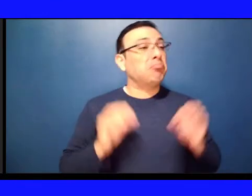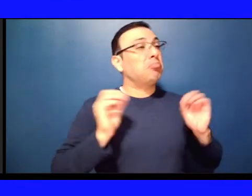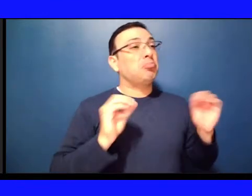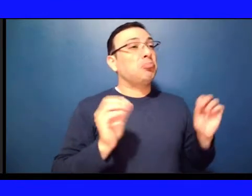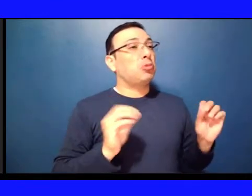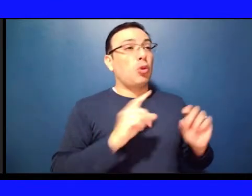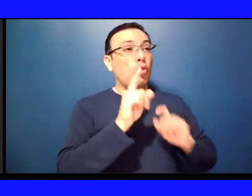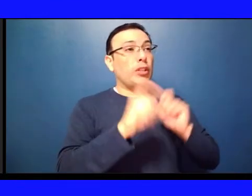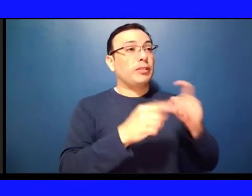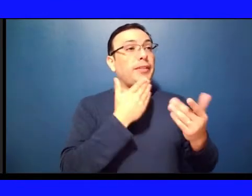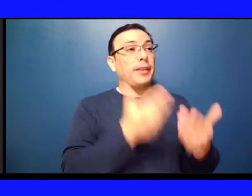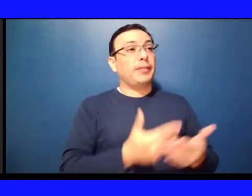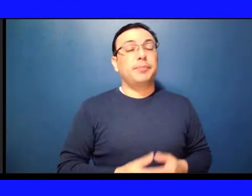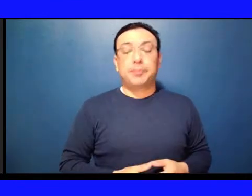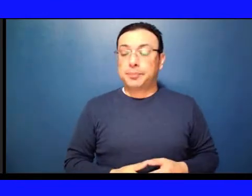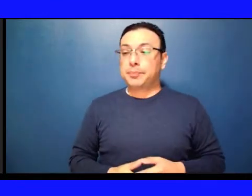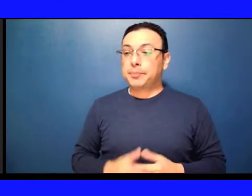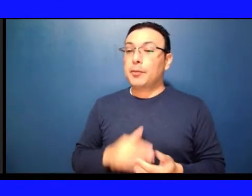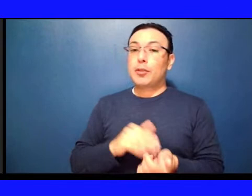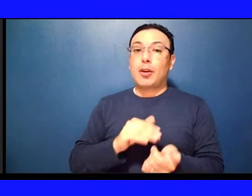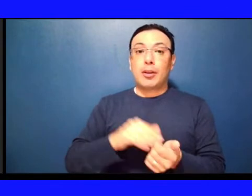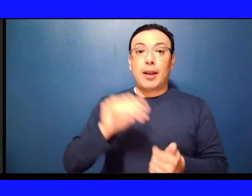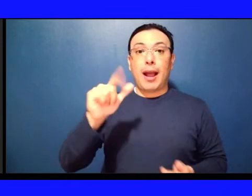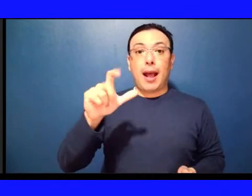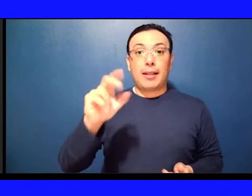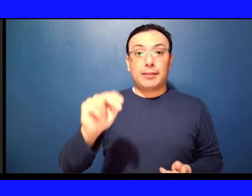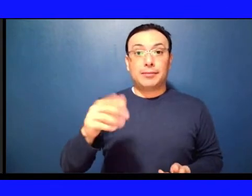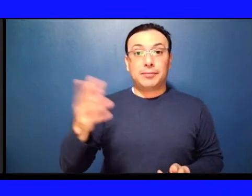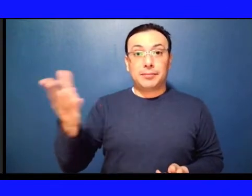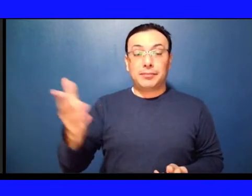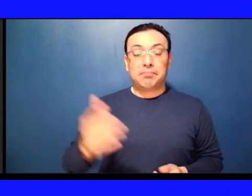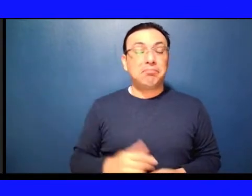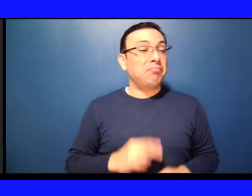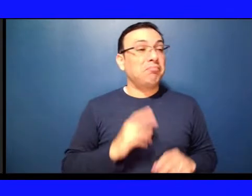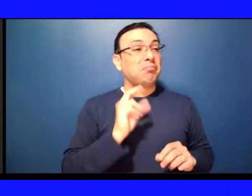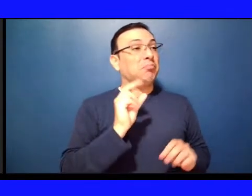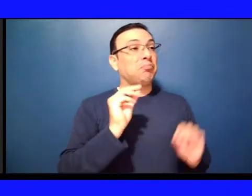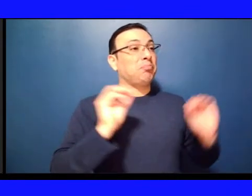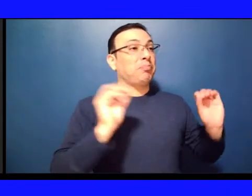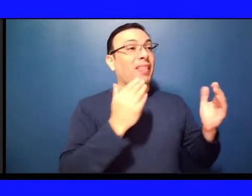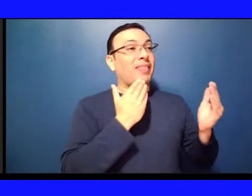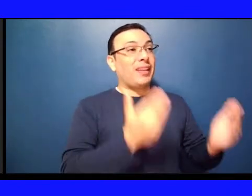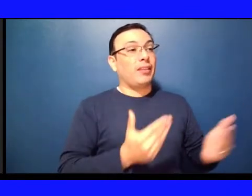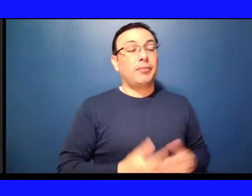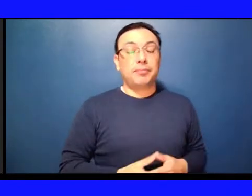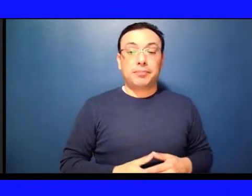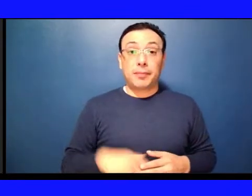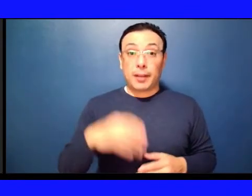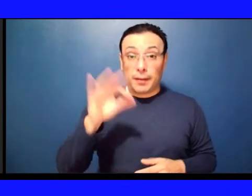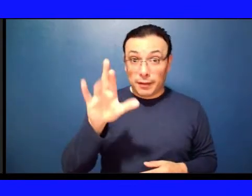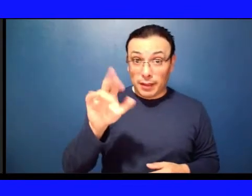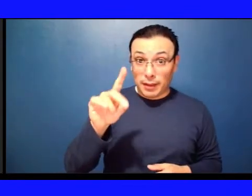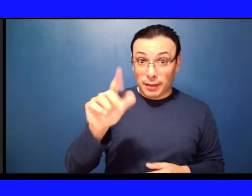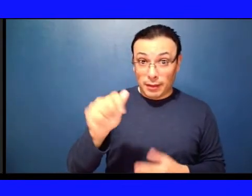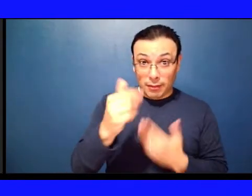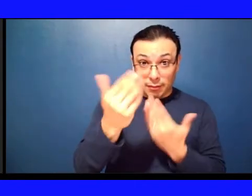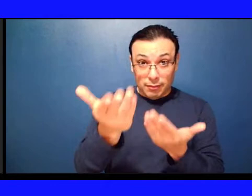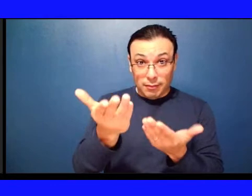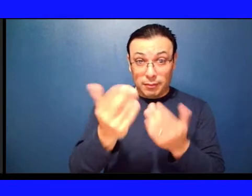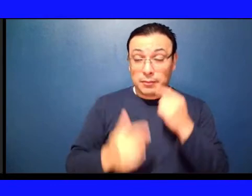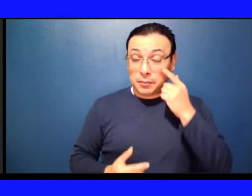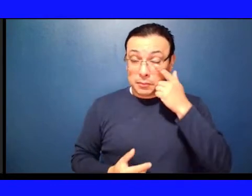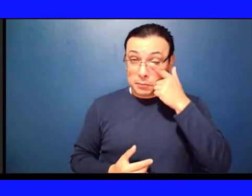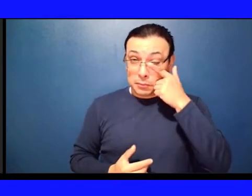MyChart activation, which I think is terrific, but I did want to ask the question is, does this include for the